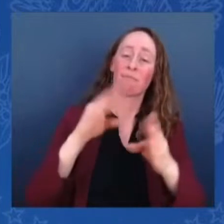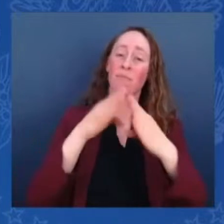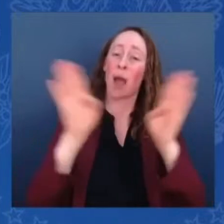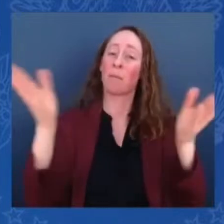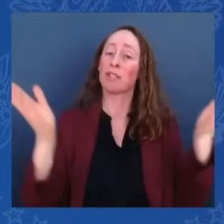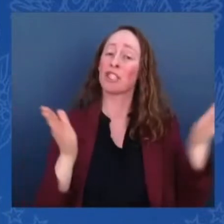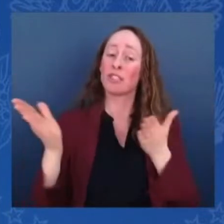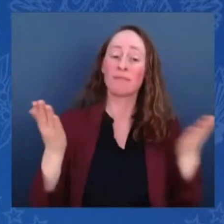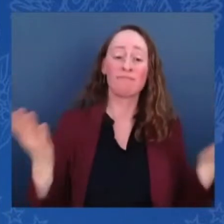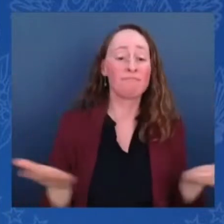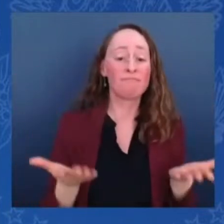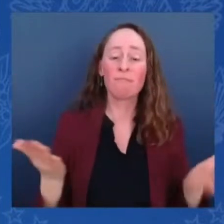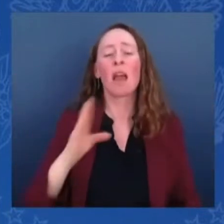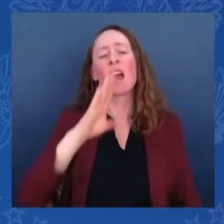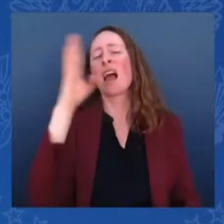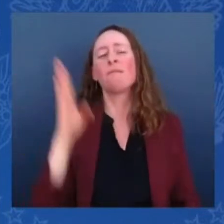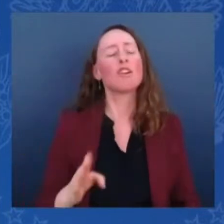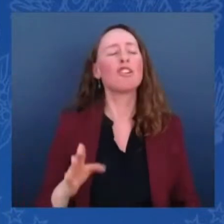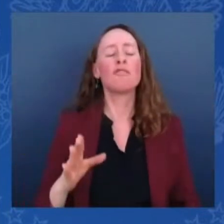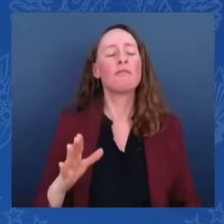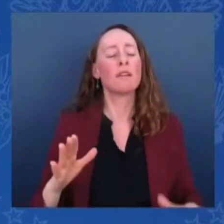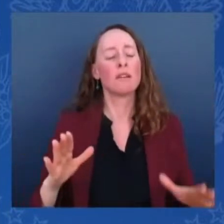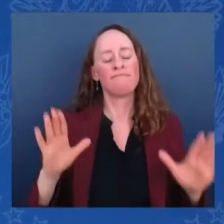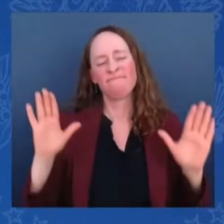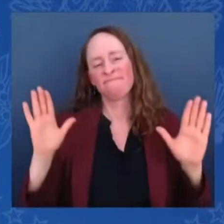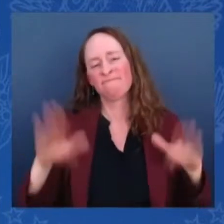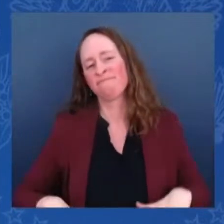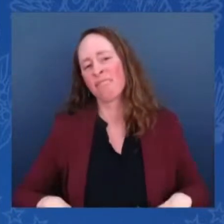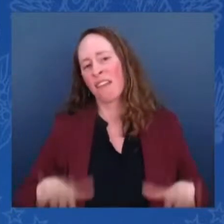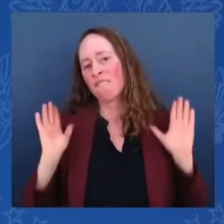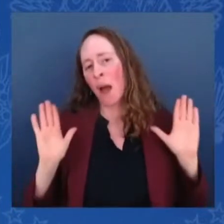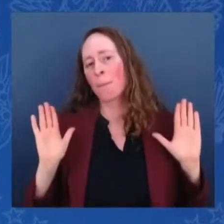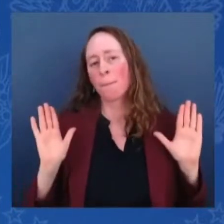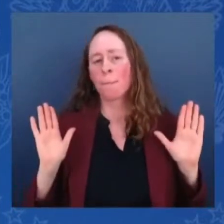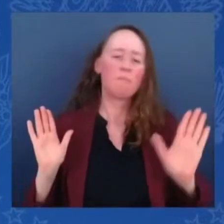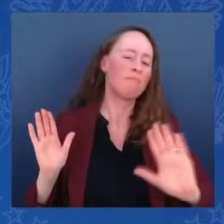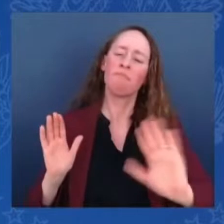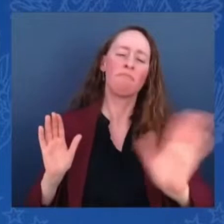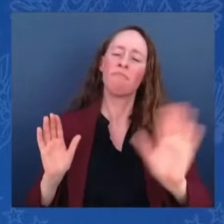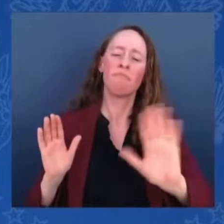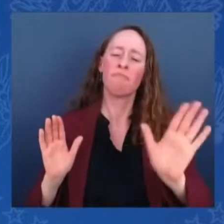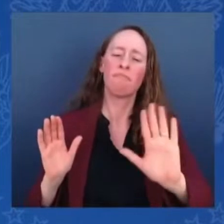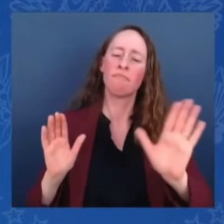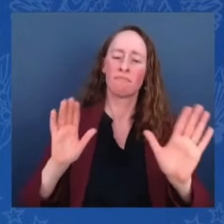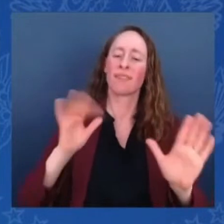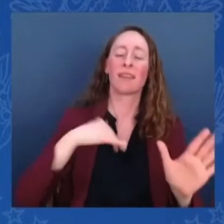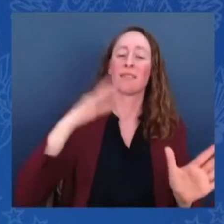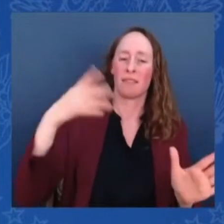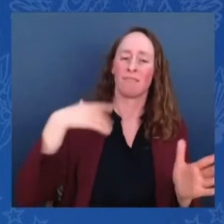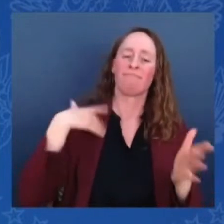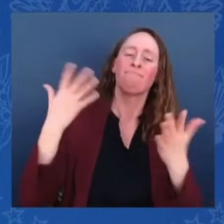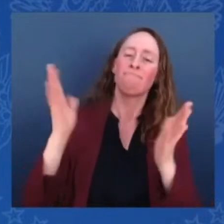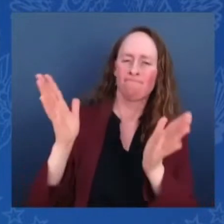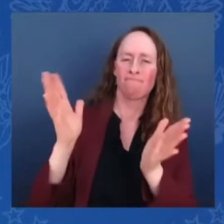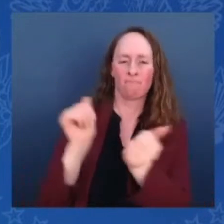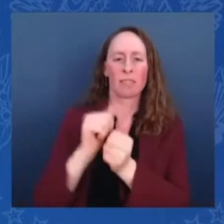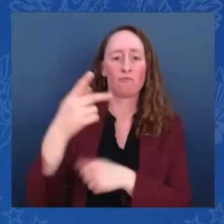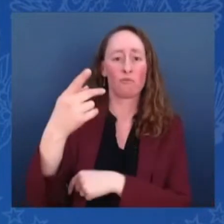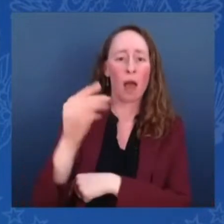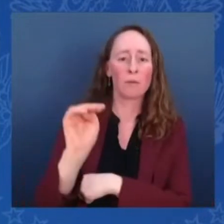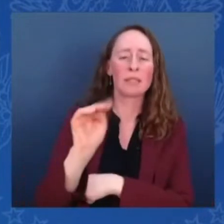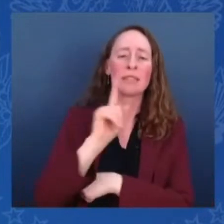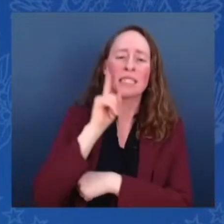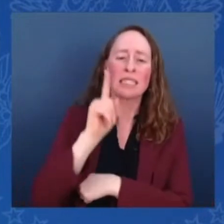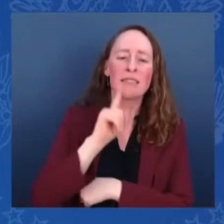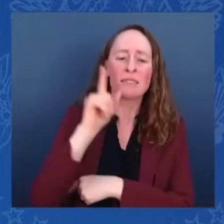give up. So I spoke to Prime Minister of Israel yesterday. I spoke to Emir of Qatar today. I look